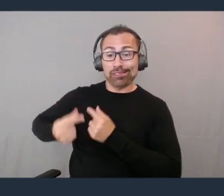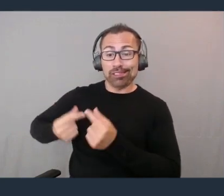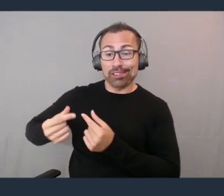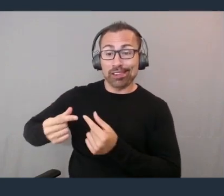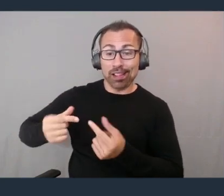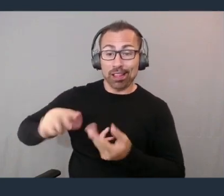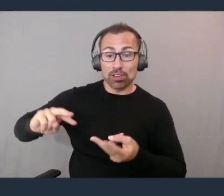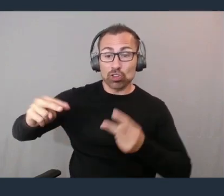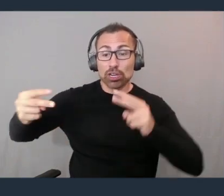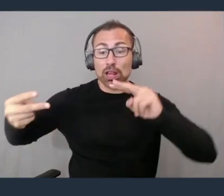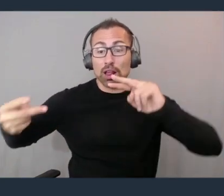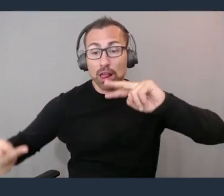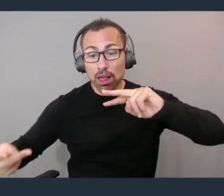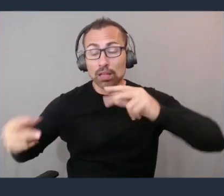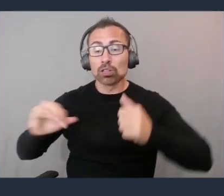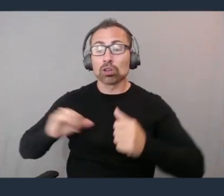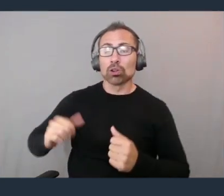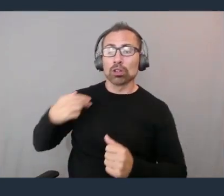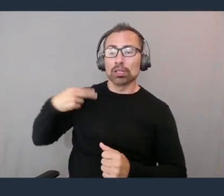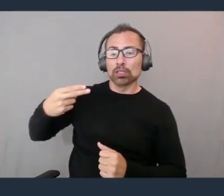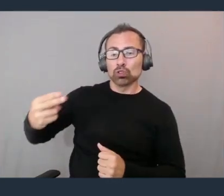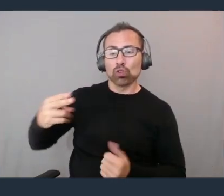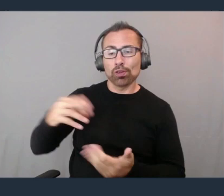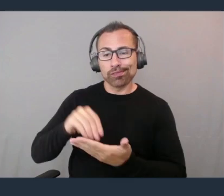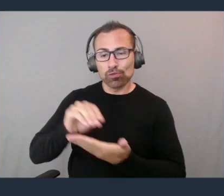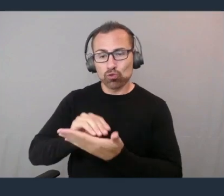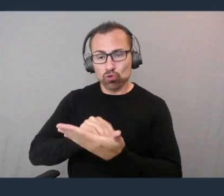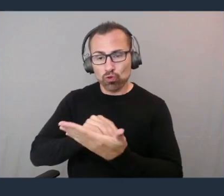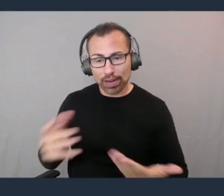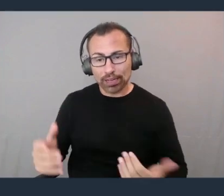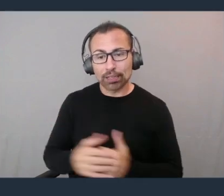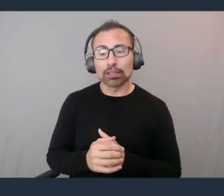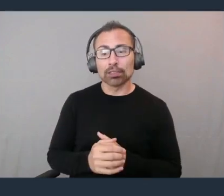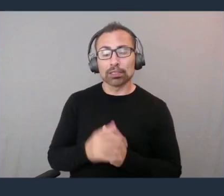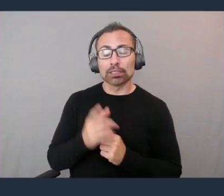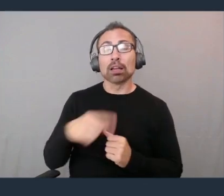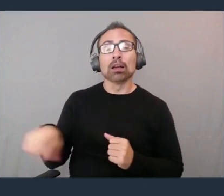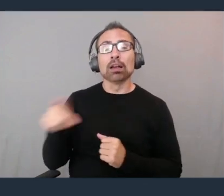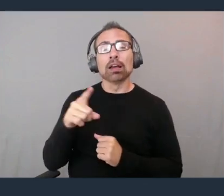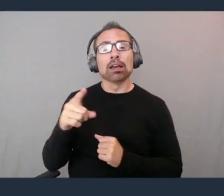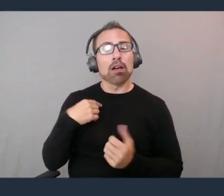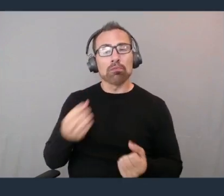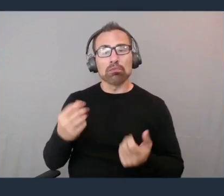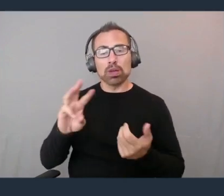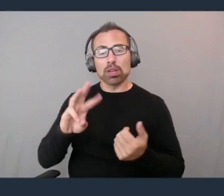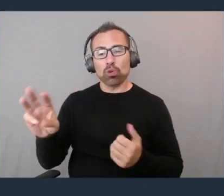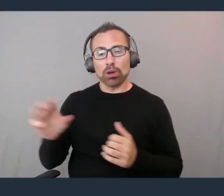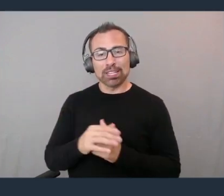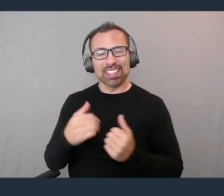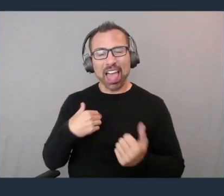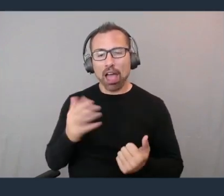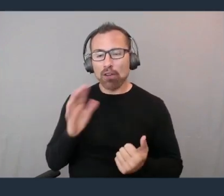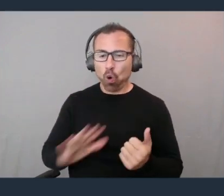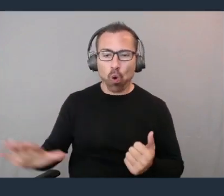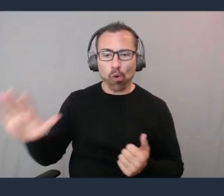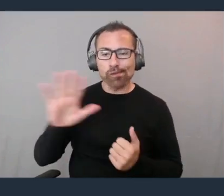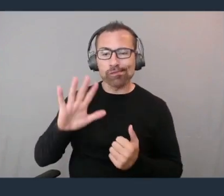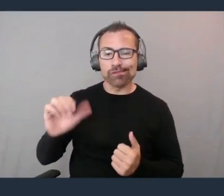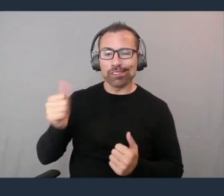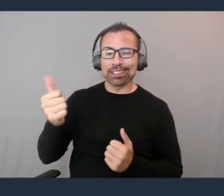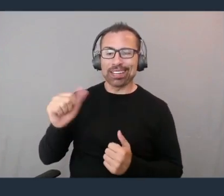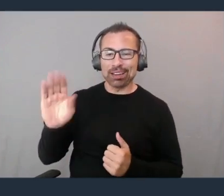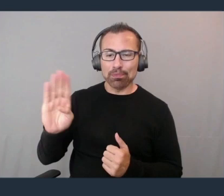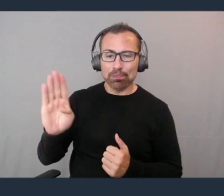and related genetic and genealogy websites. Ancestry has over 30 billion records in its online database and has more